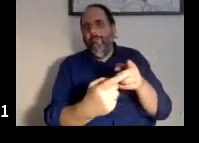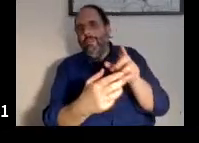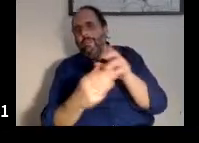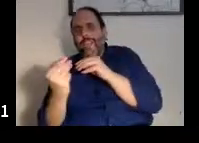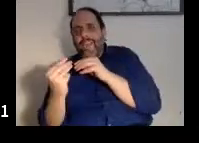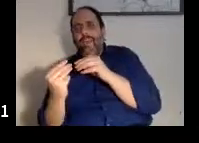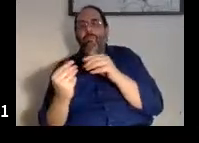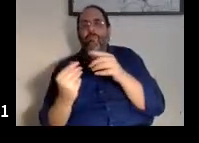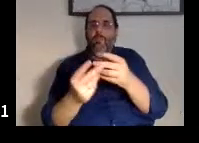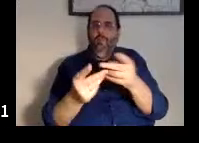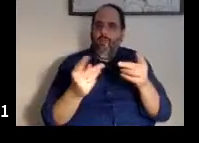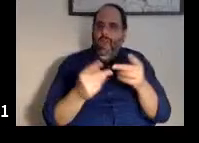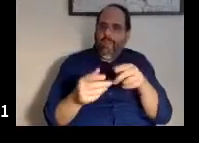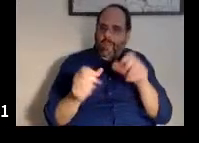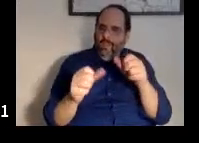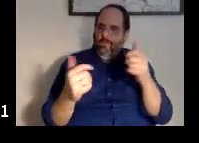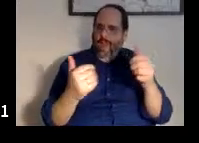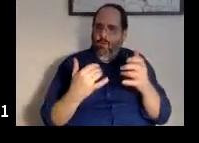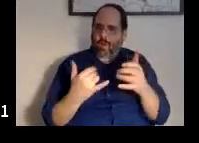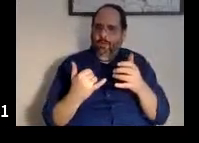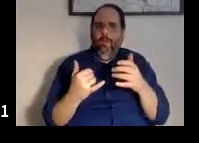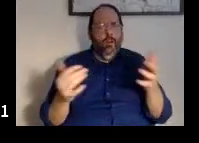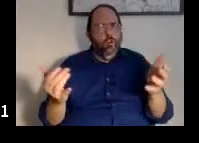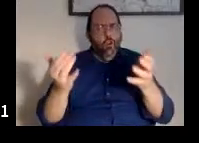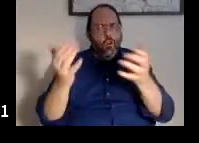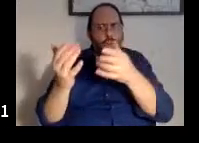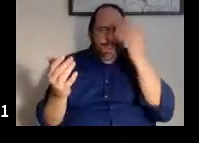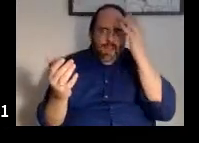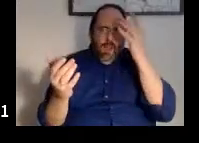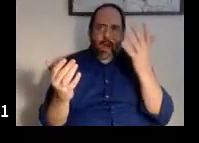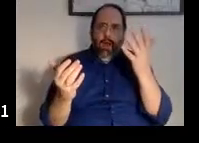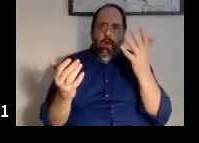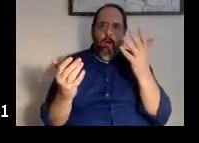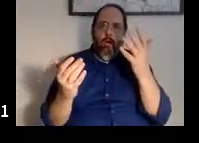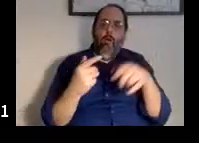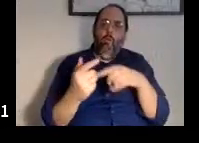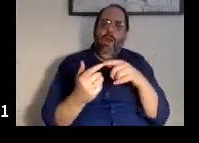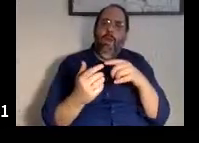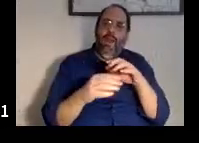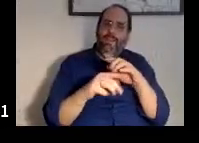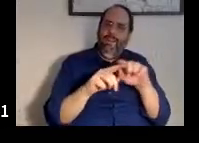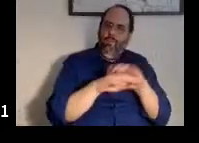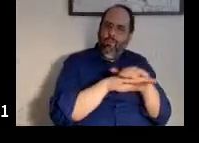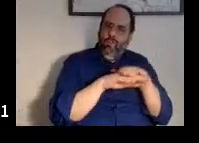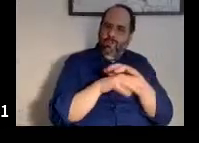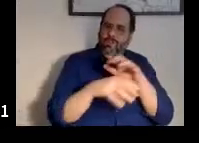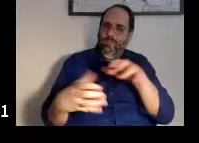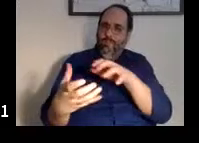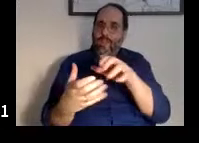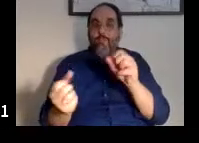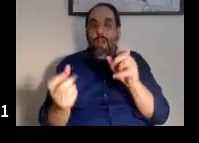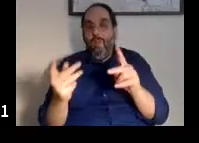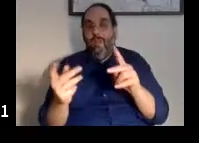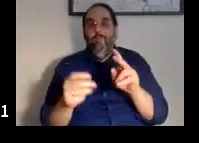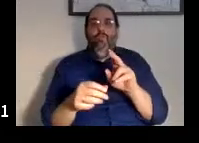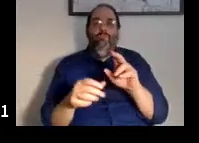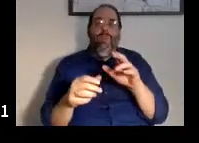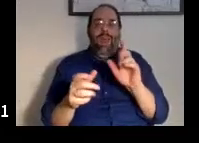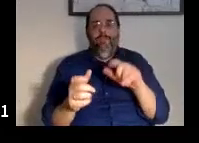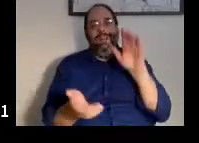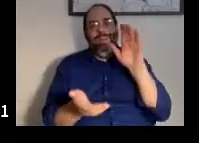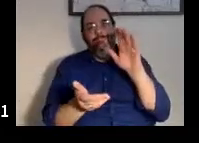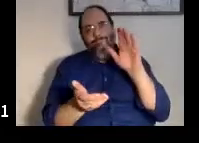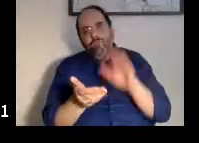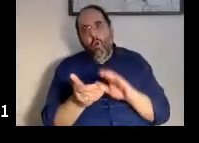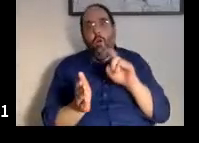with. And so I urge you to think about when you start mixing surfaces. I know most people do it for a cost issue, and